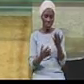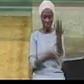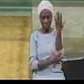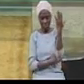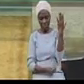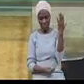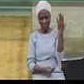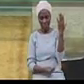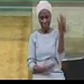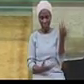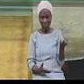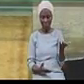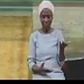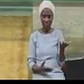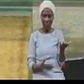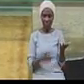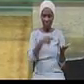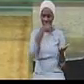crime,